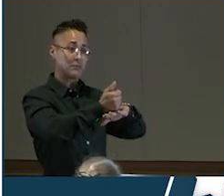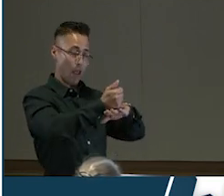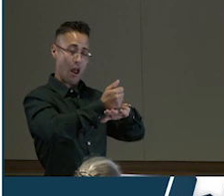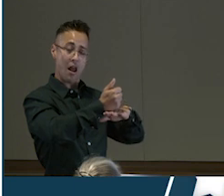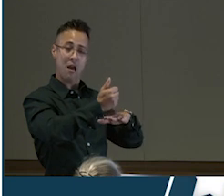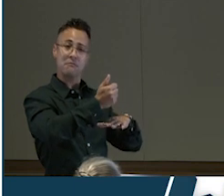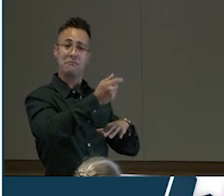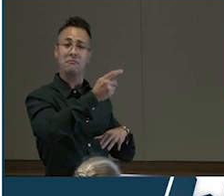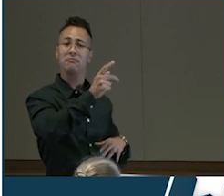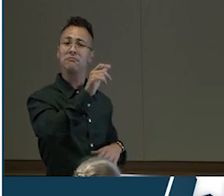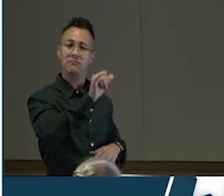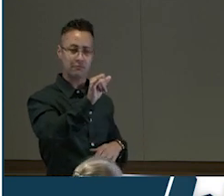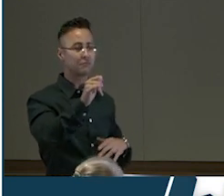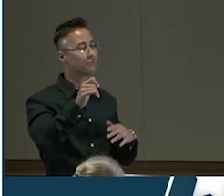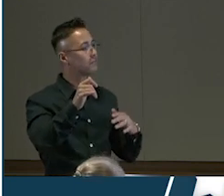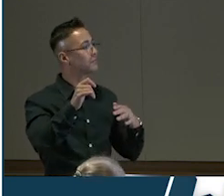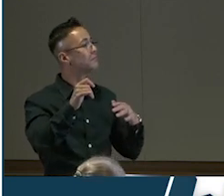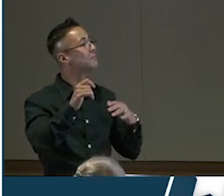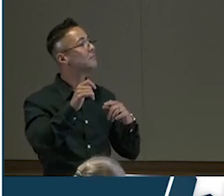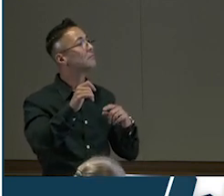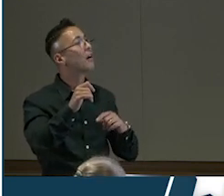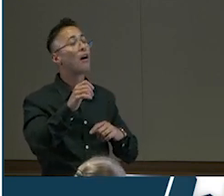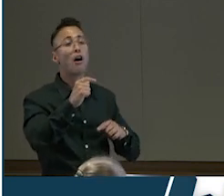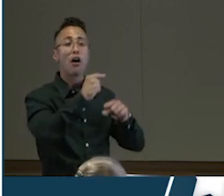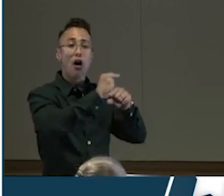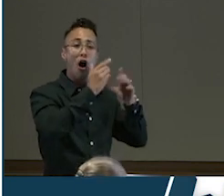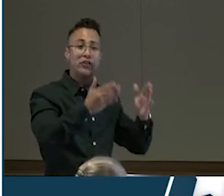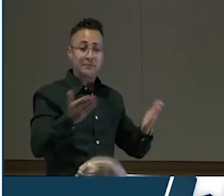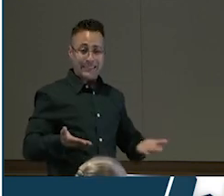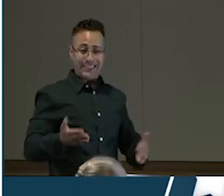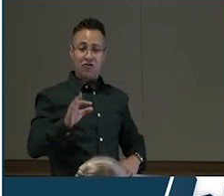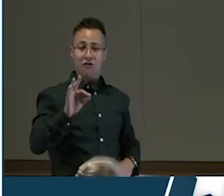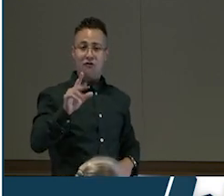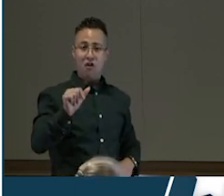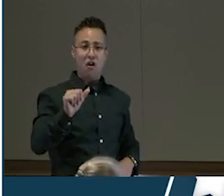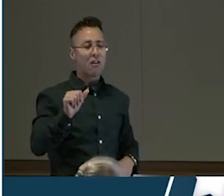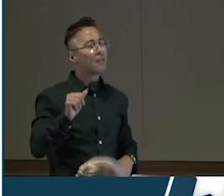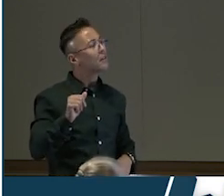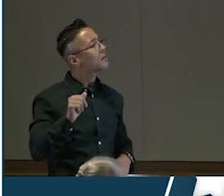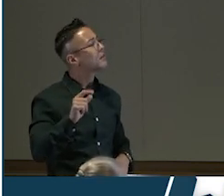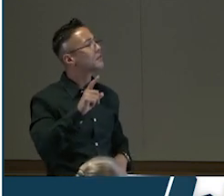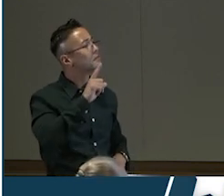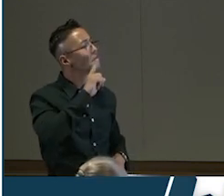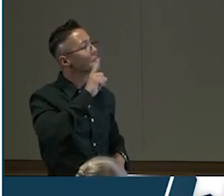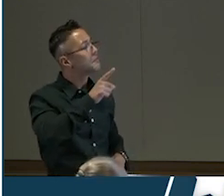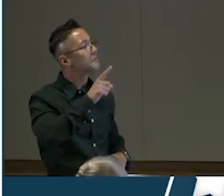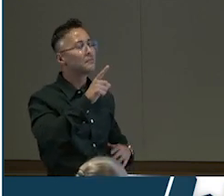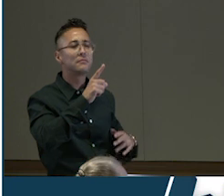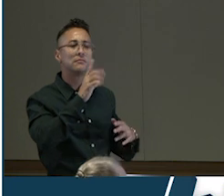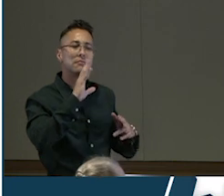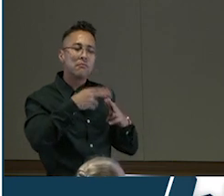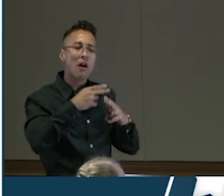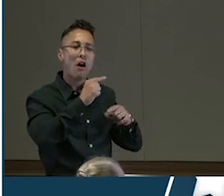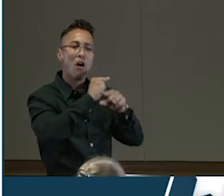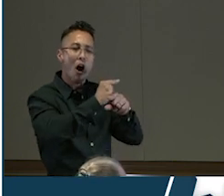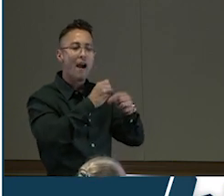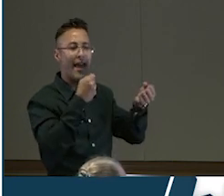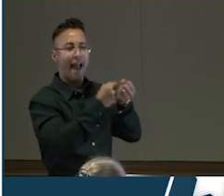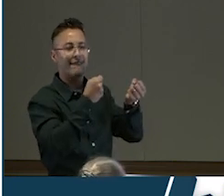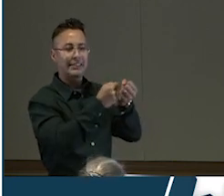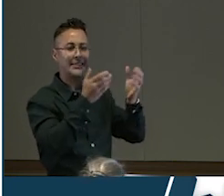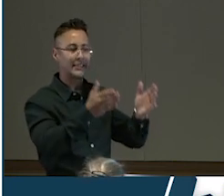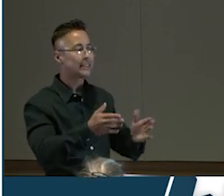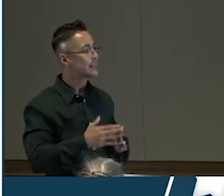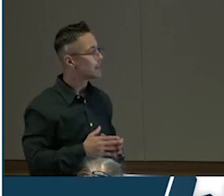legal conversation. Guardianship in Florida, we're generally looking at guardian advocacy, okay?